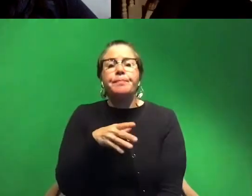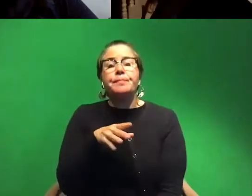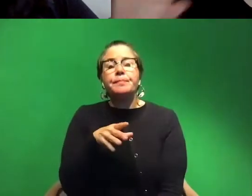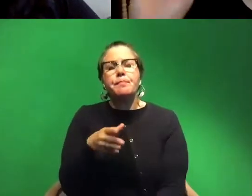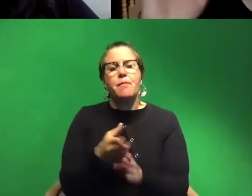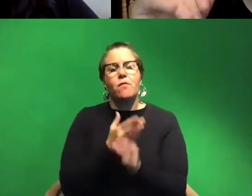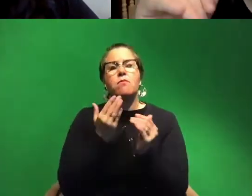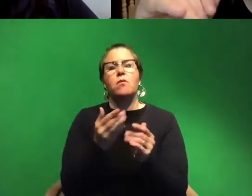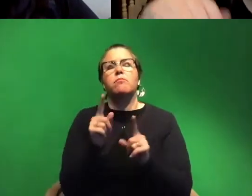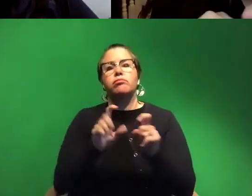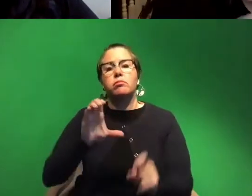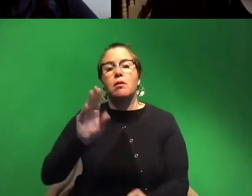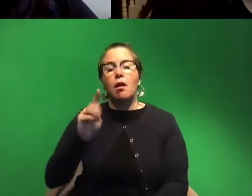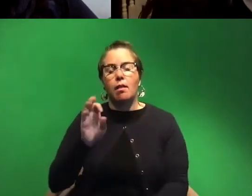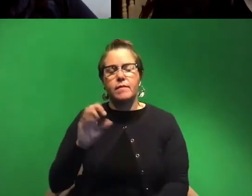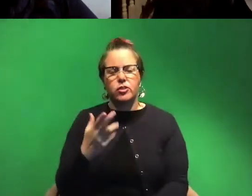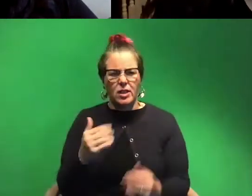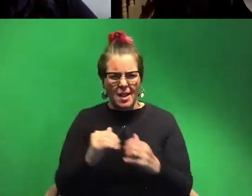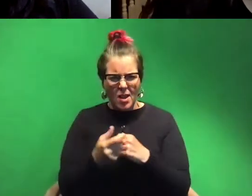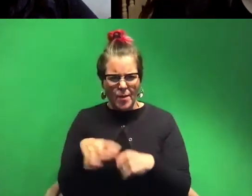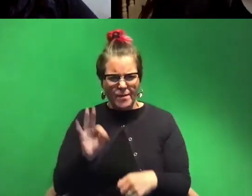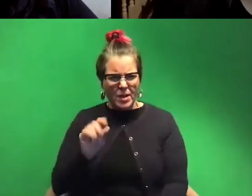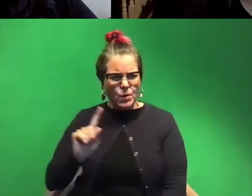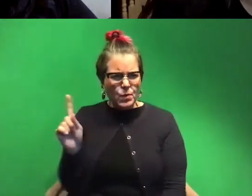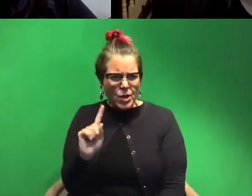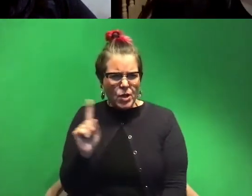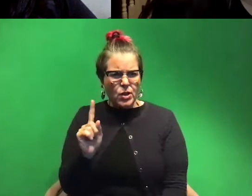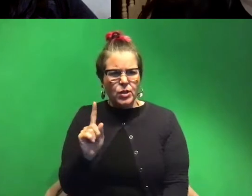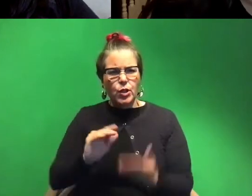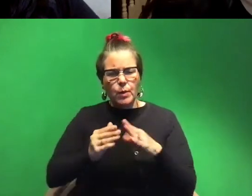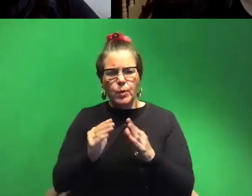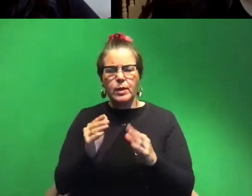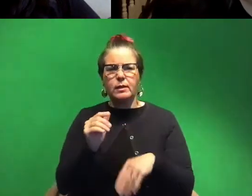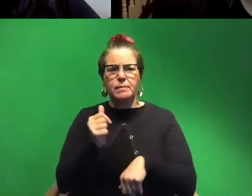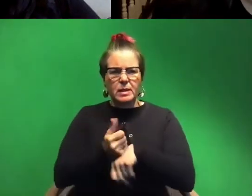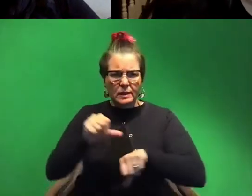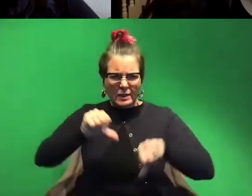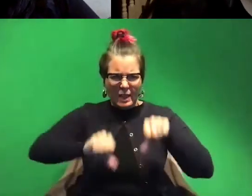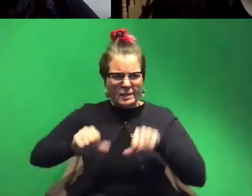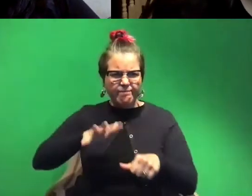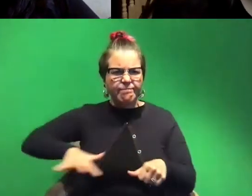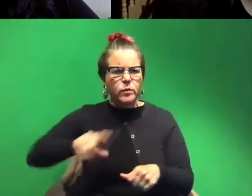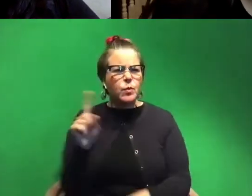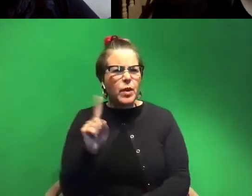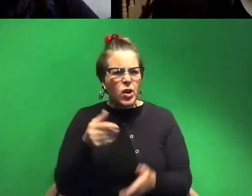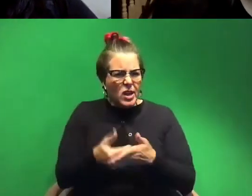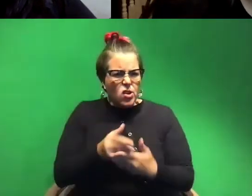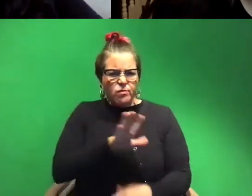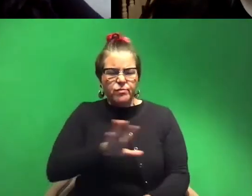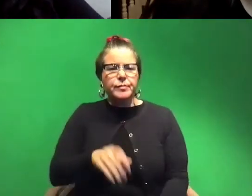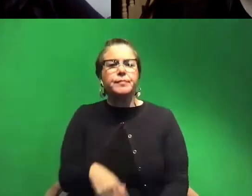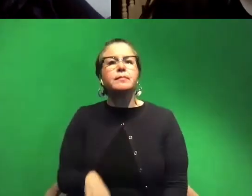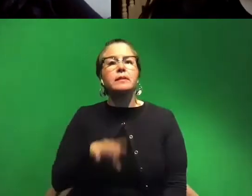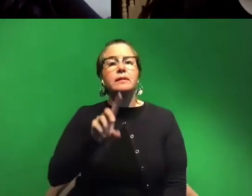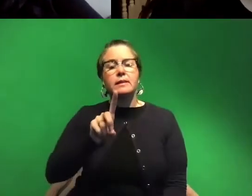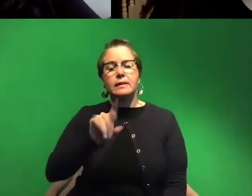get into cuttlefish, is there a way for us to find where there are these kind of community science spaces near us? DIYbio.org,